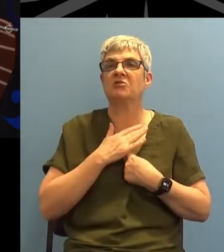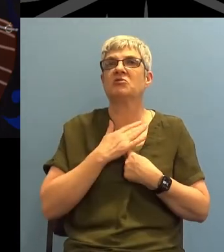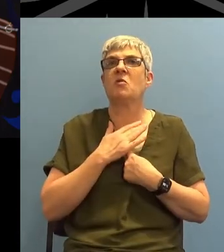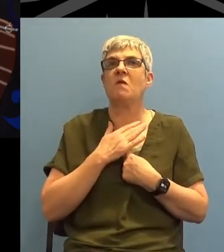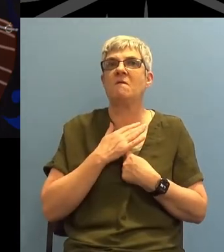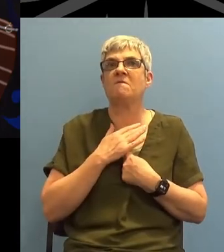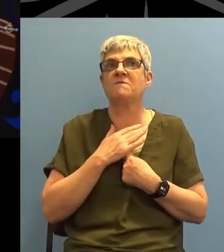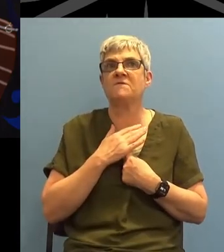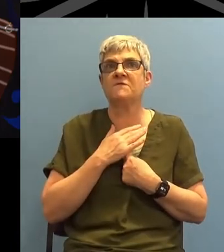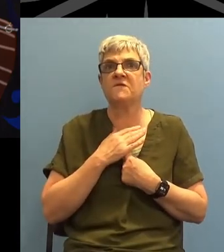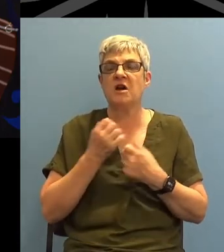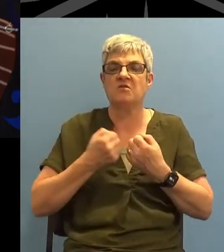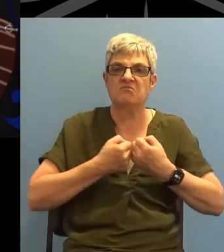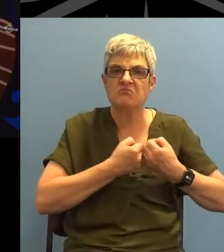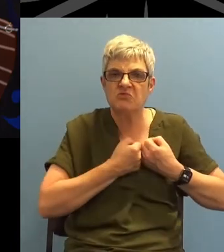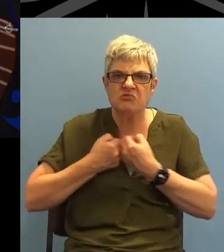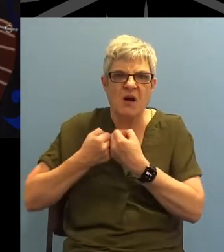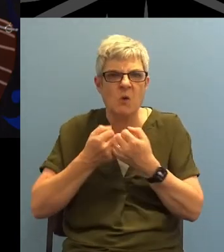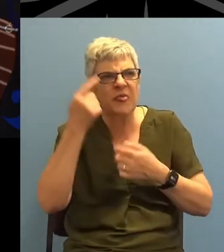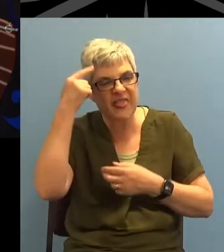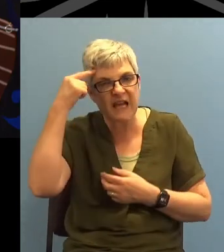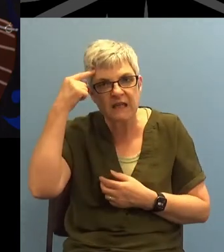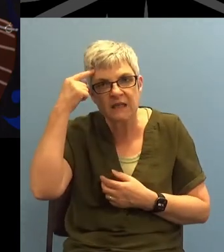of crowdthink,